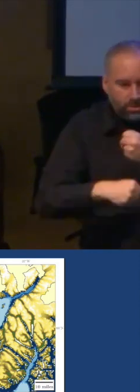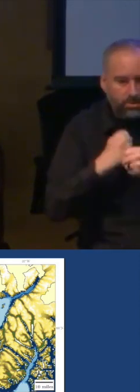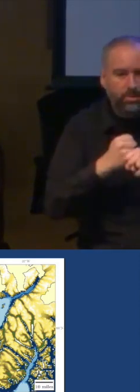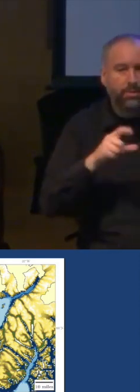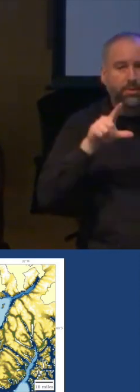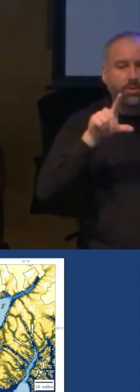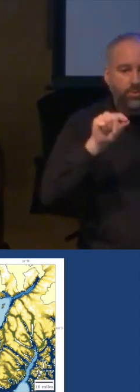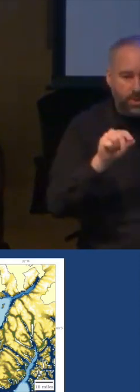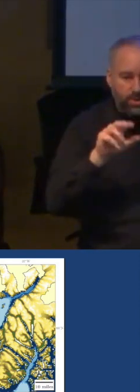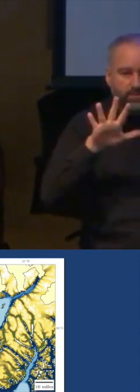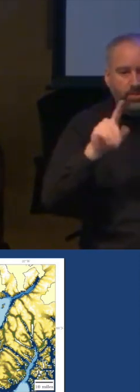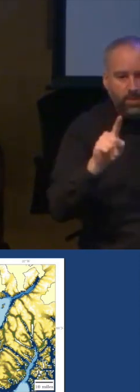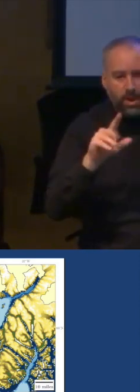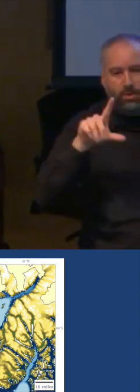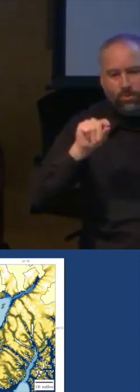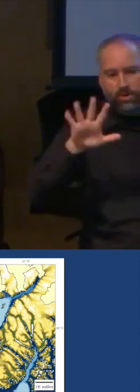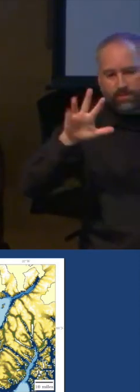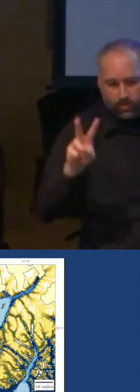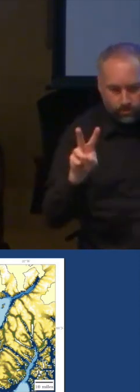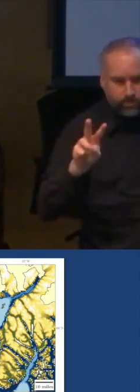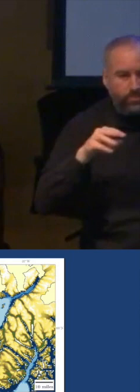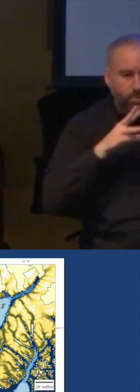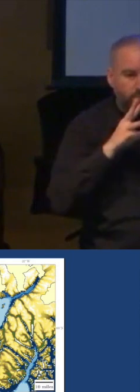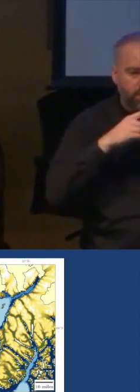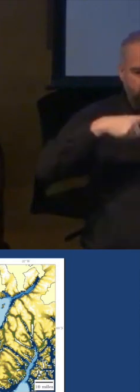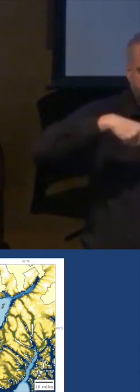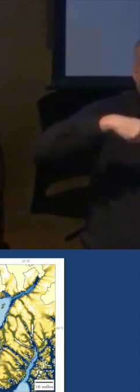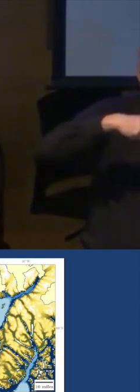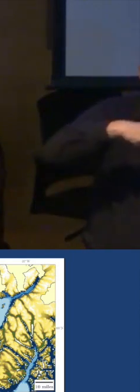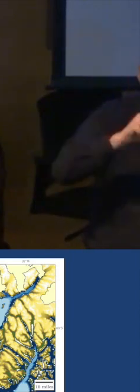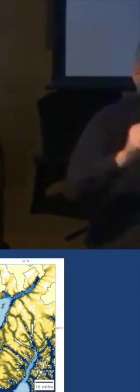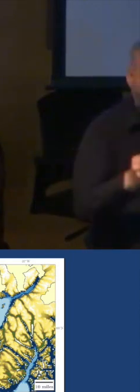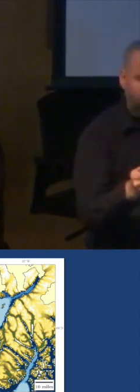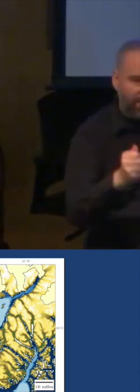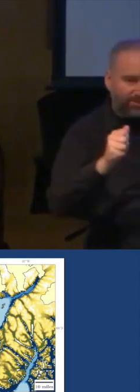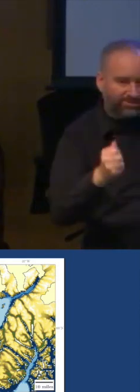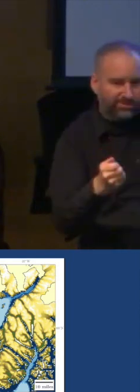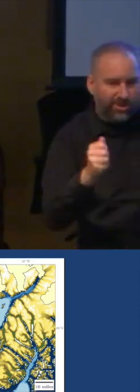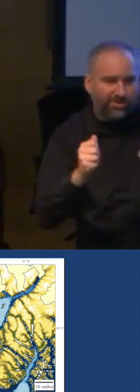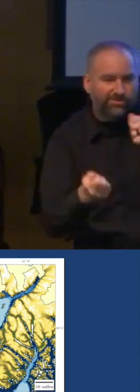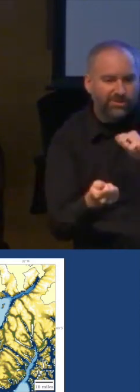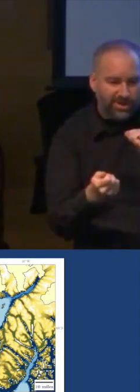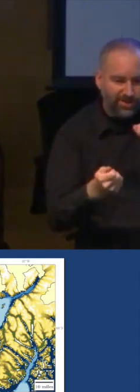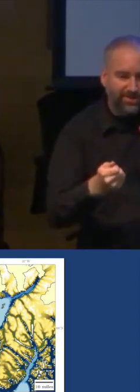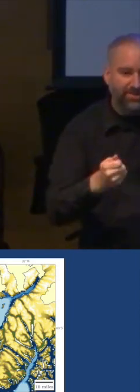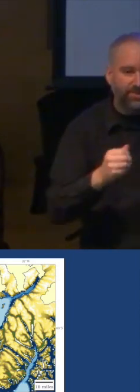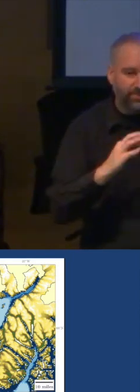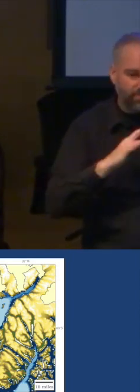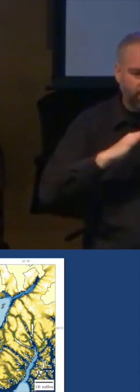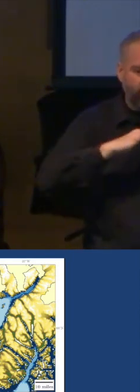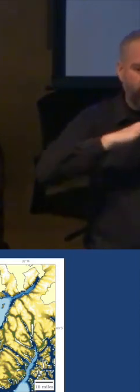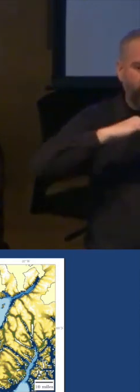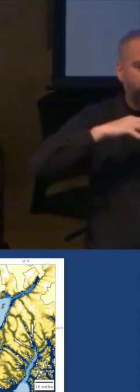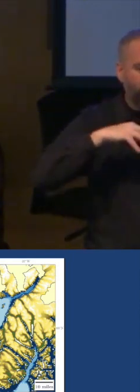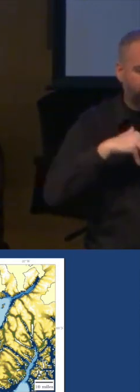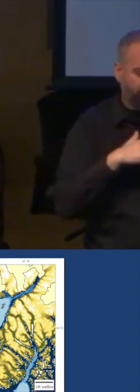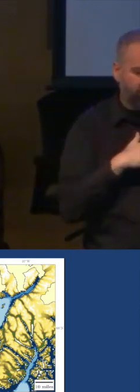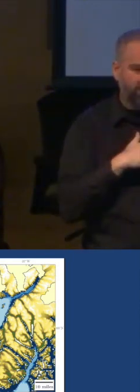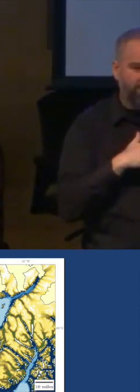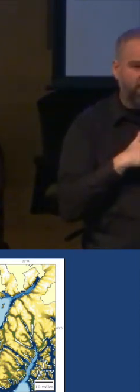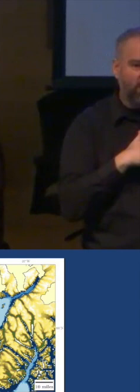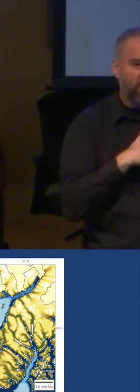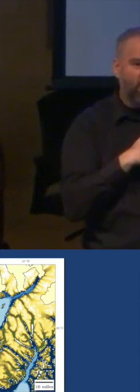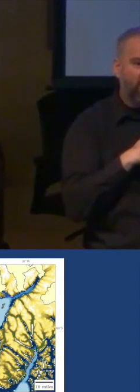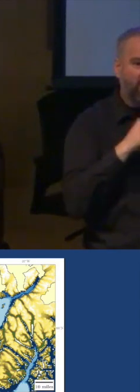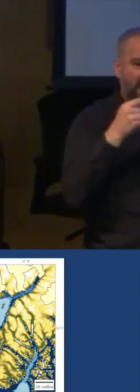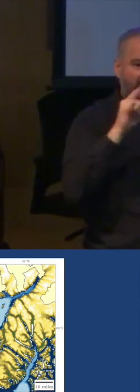model. And what you're seeing in the upper left corner, if you look, is the retreat of the glacier, that this warming or